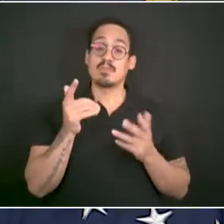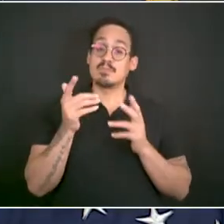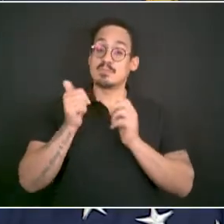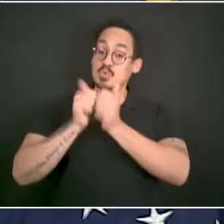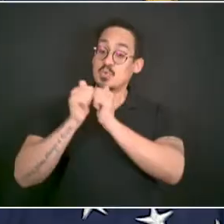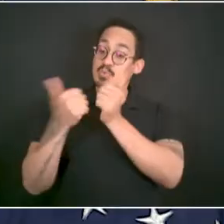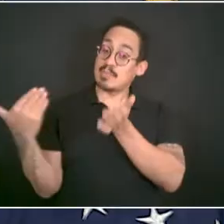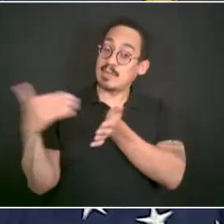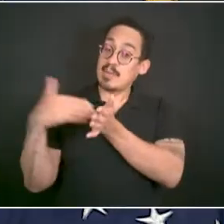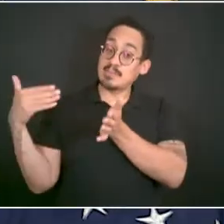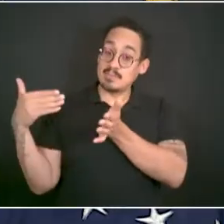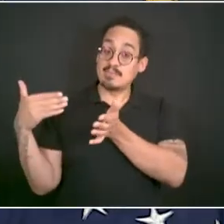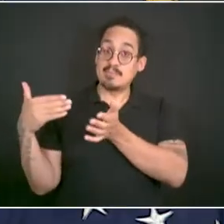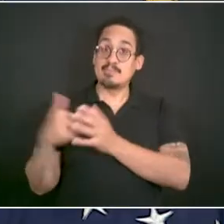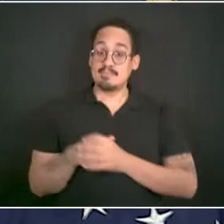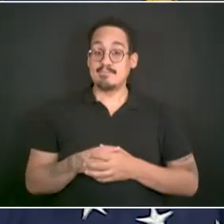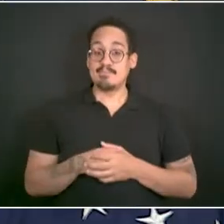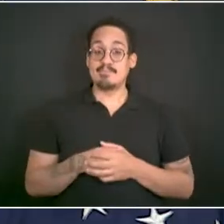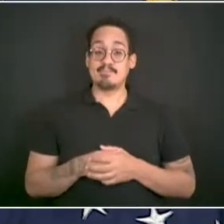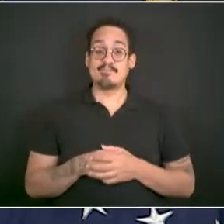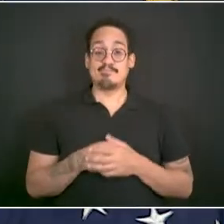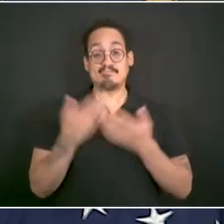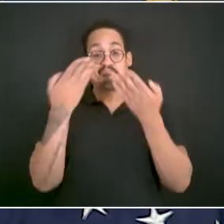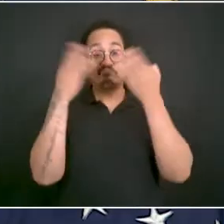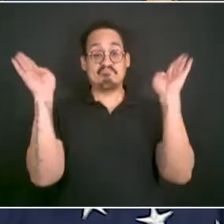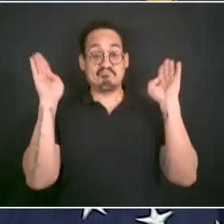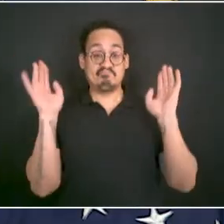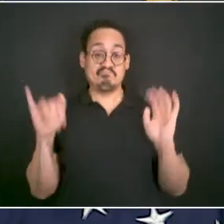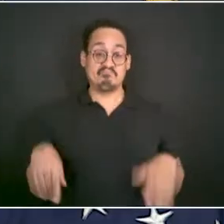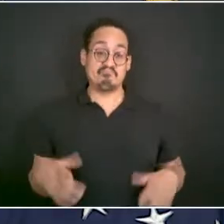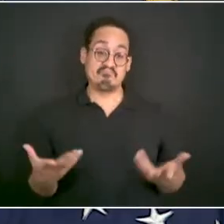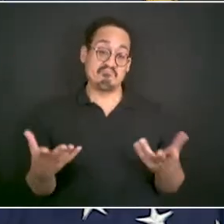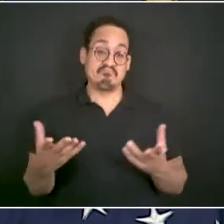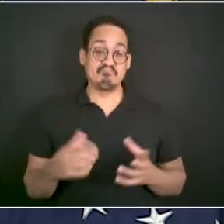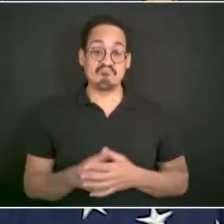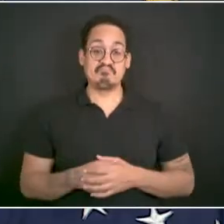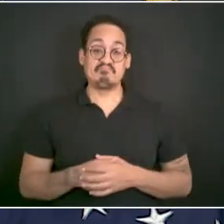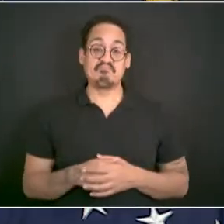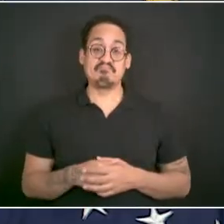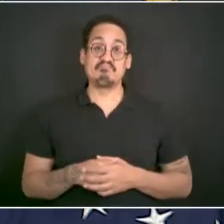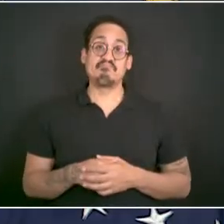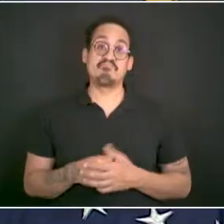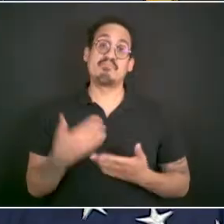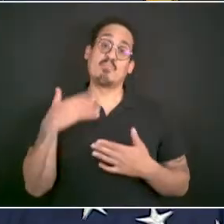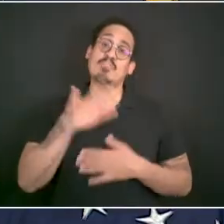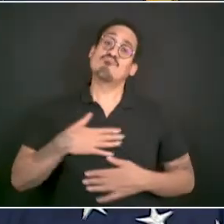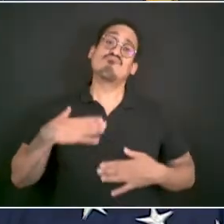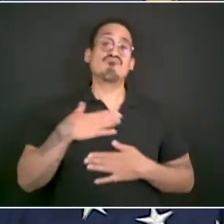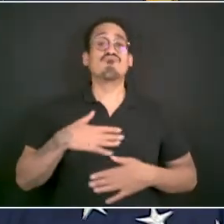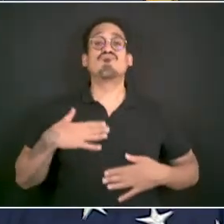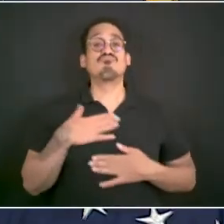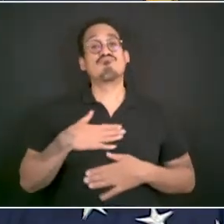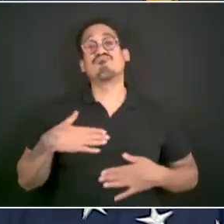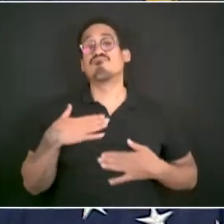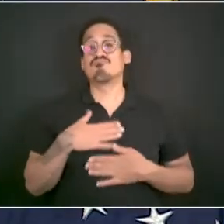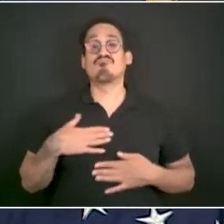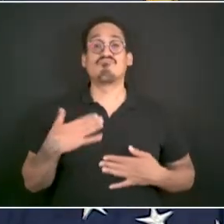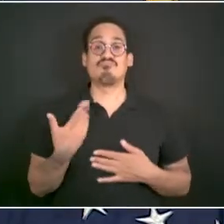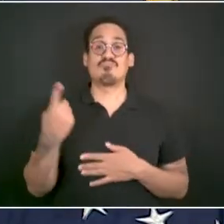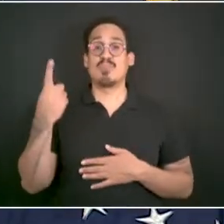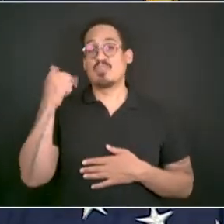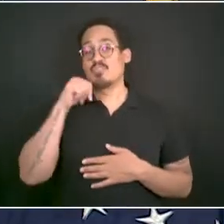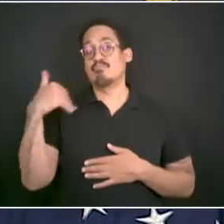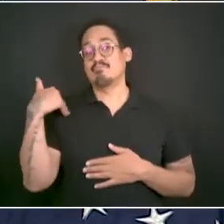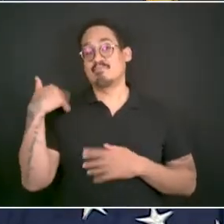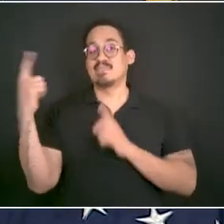against in the general. And I'm going to enjoy this. A young girl stopped me the other day. She was with her